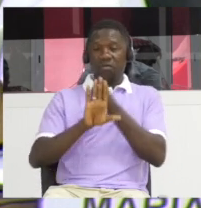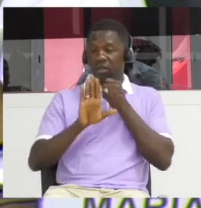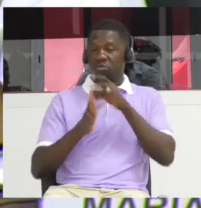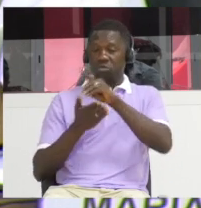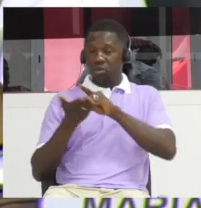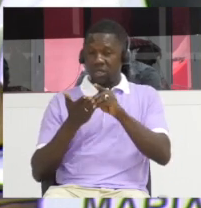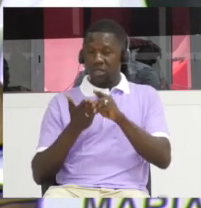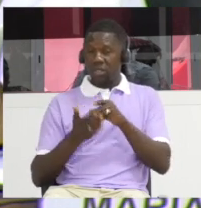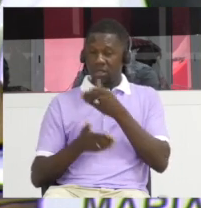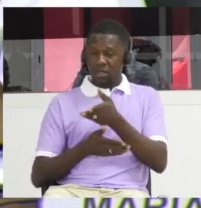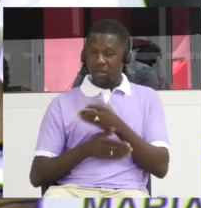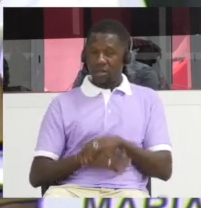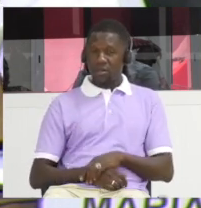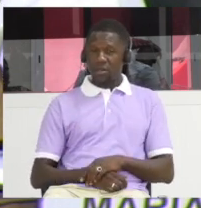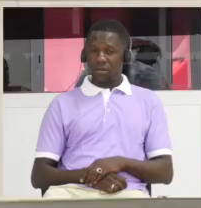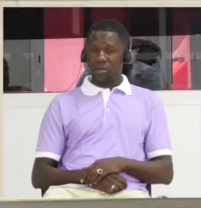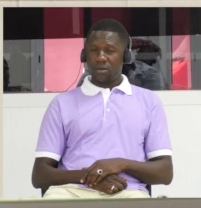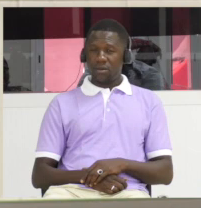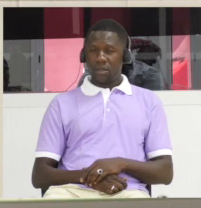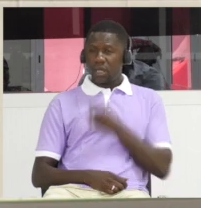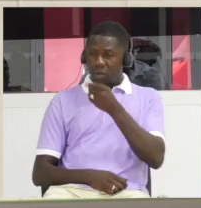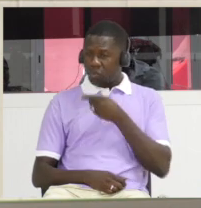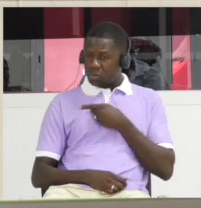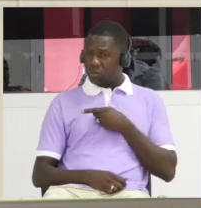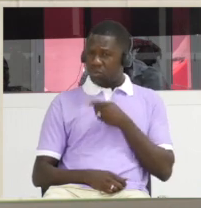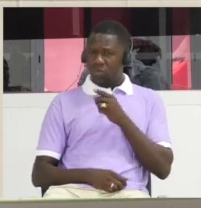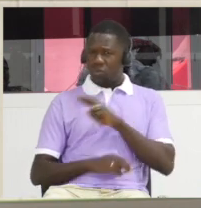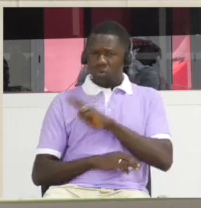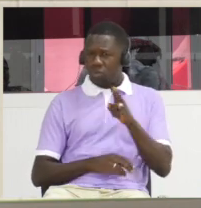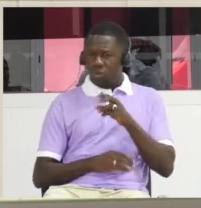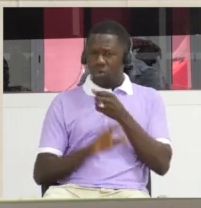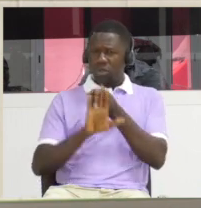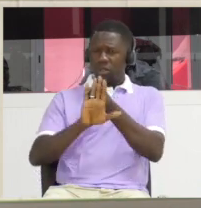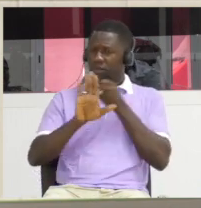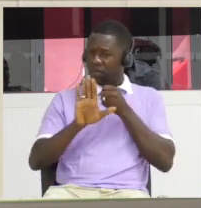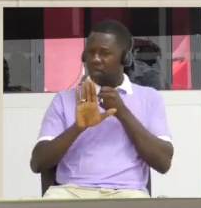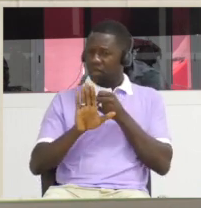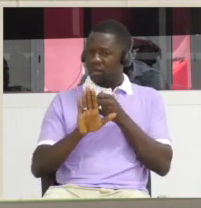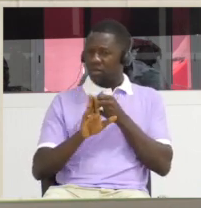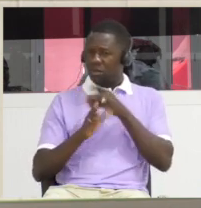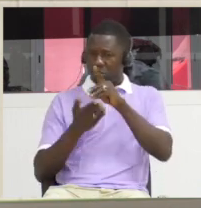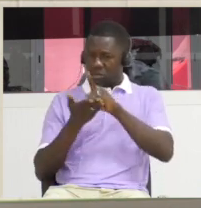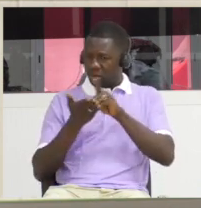unquote. That was the situation, wasn't it? No defense policy at all.